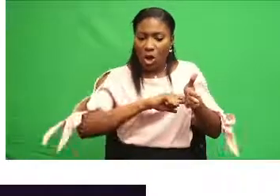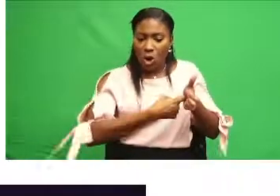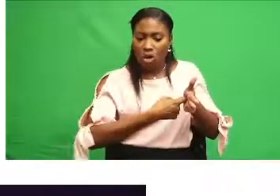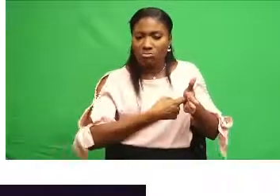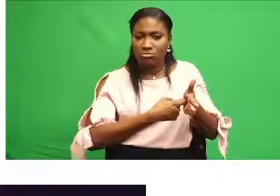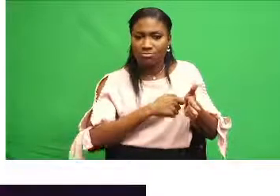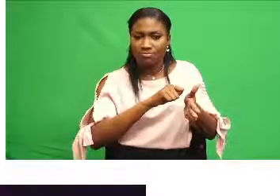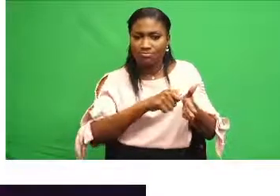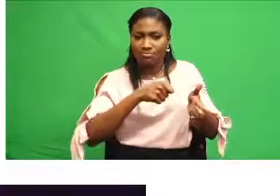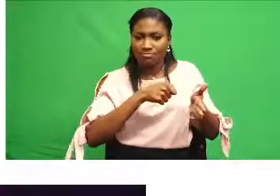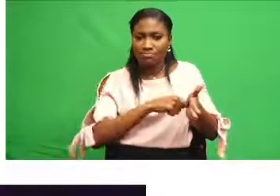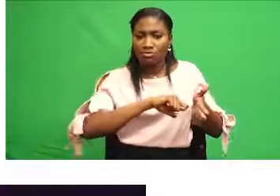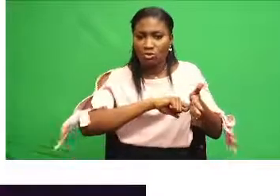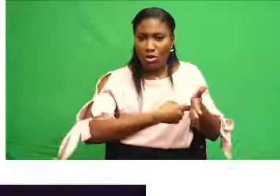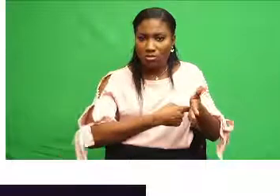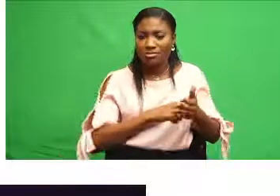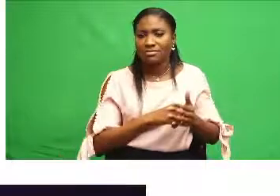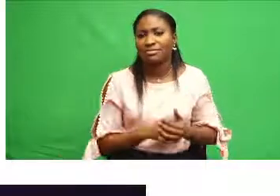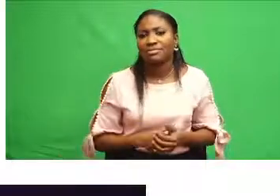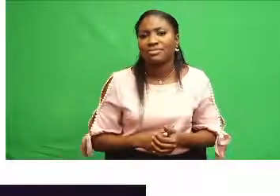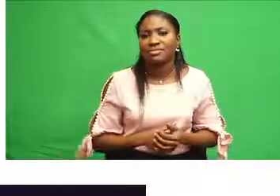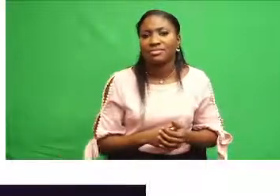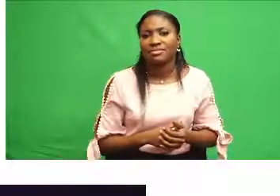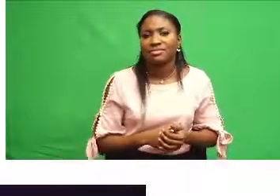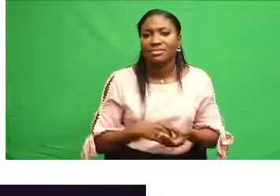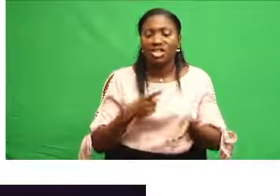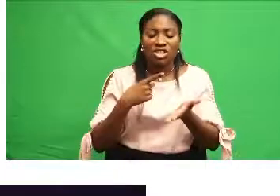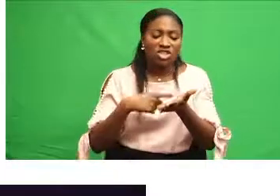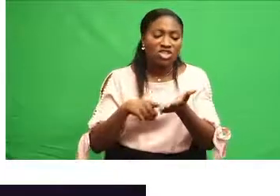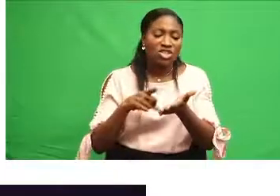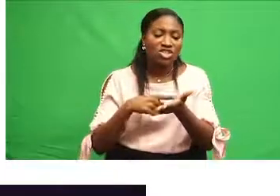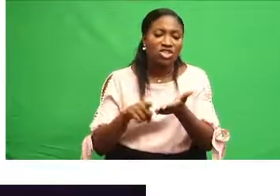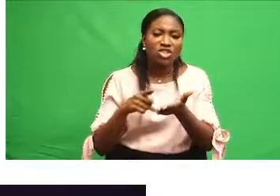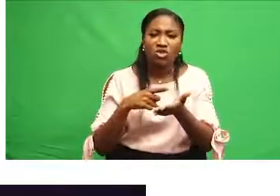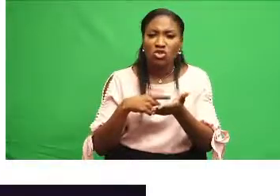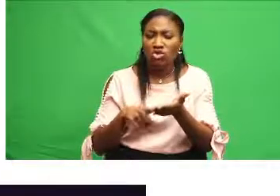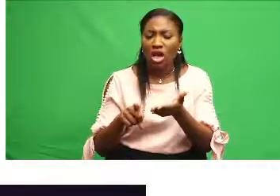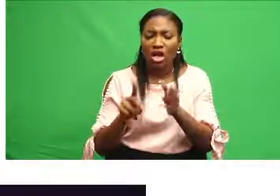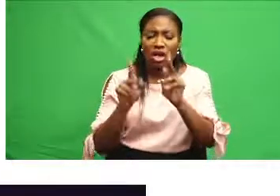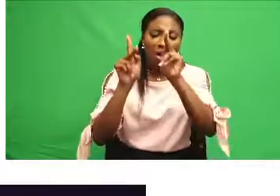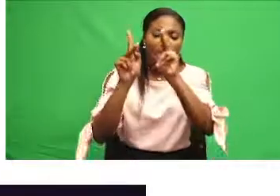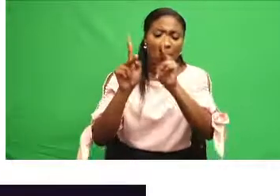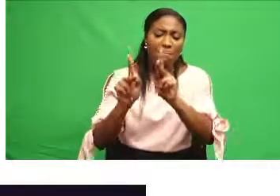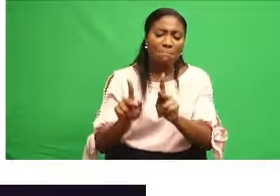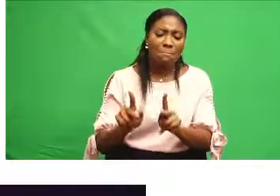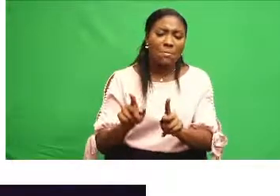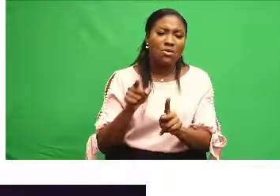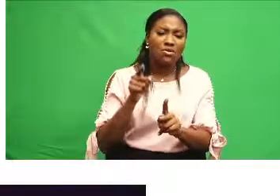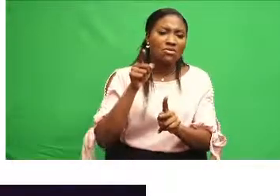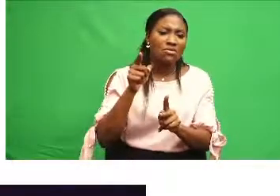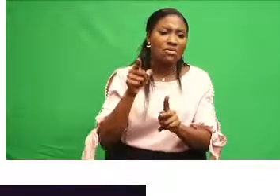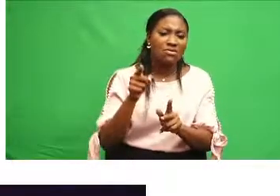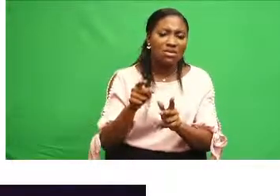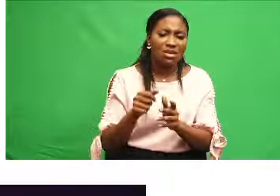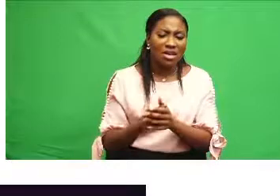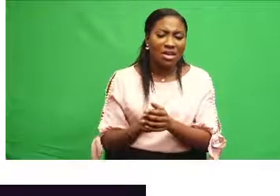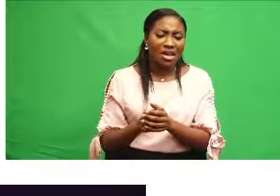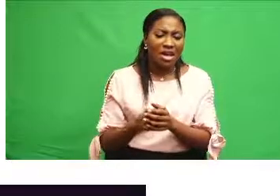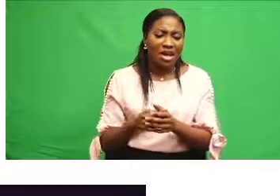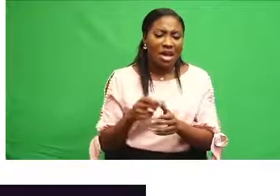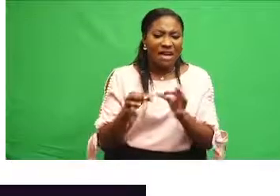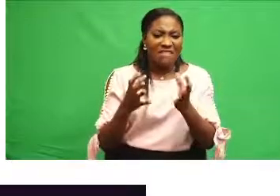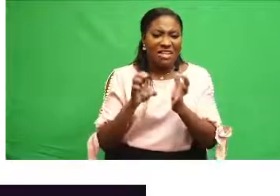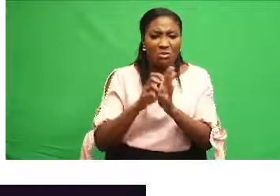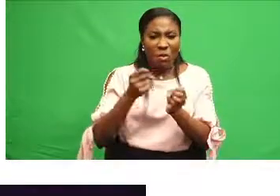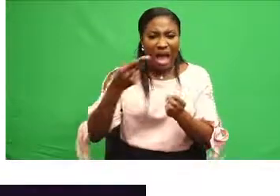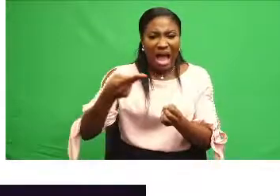that's fine. Check references and credentials before hiring anyone. Don't just assume because they're on social media or they